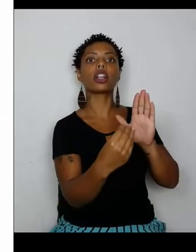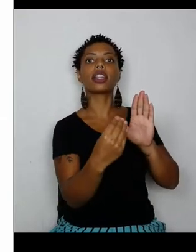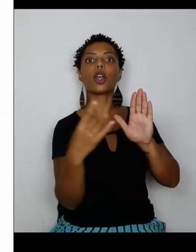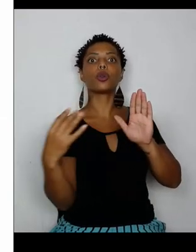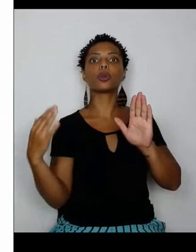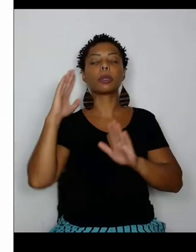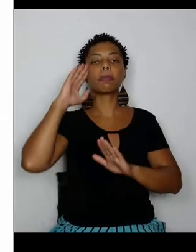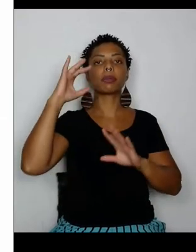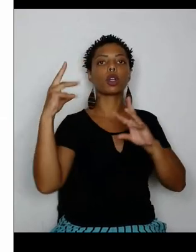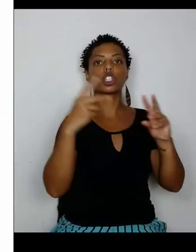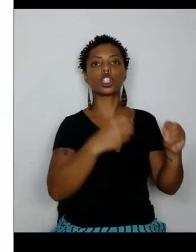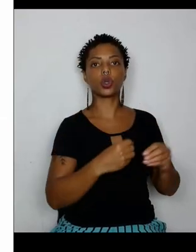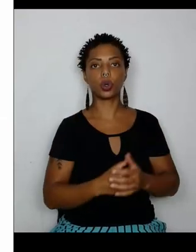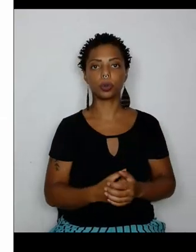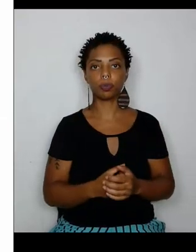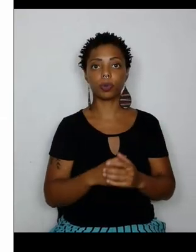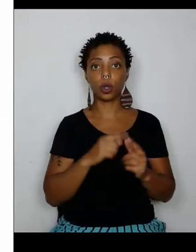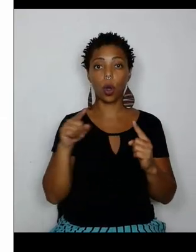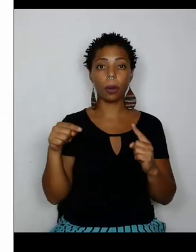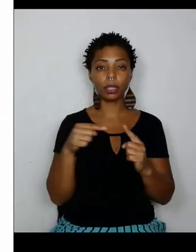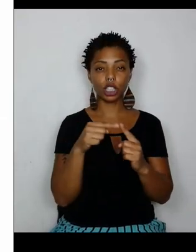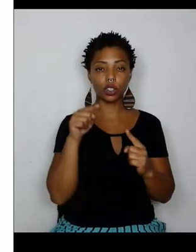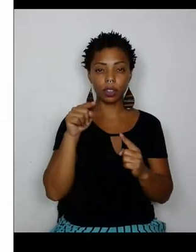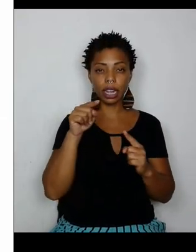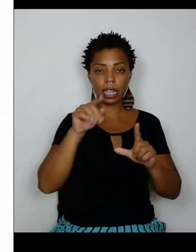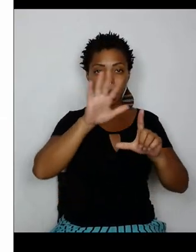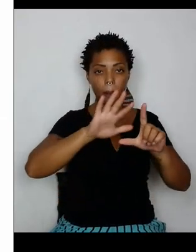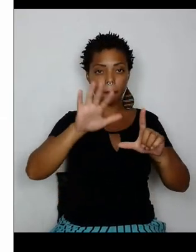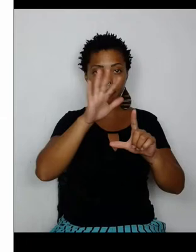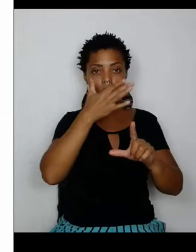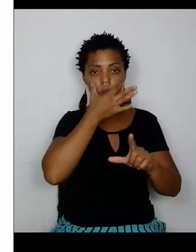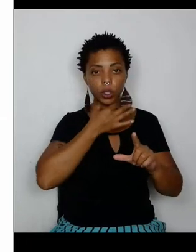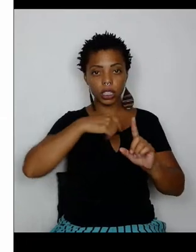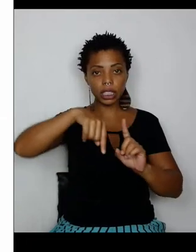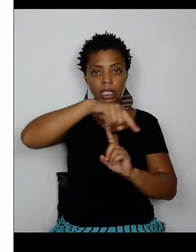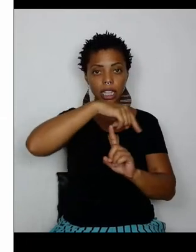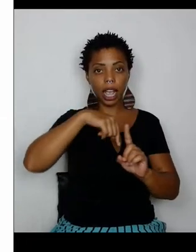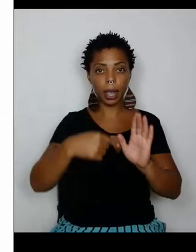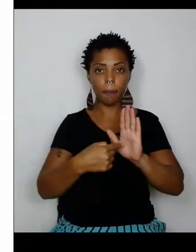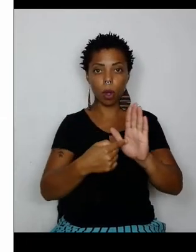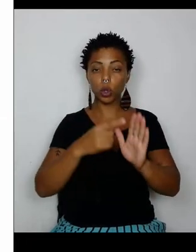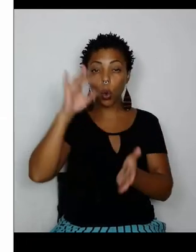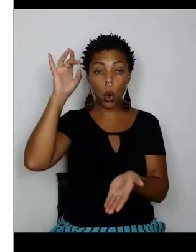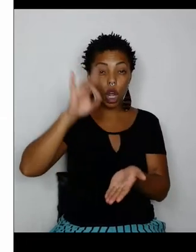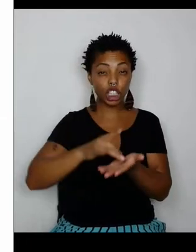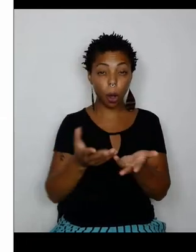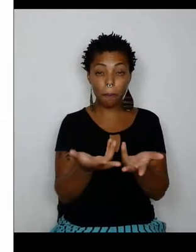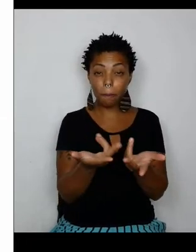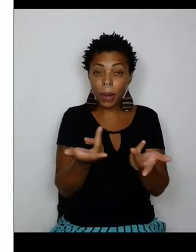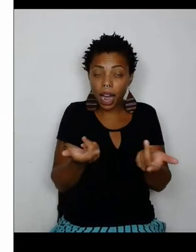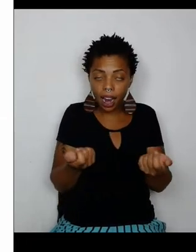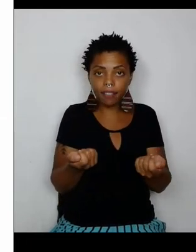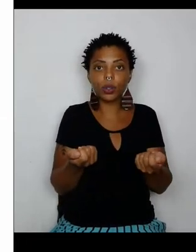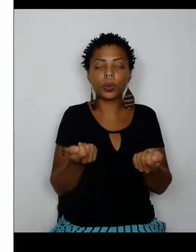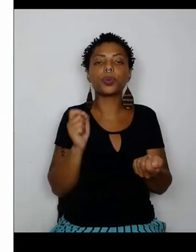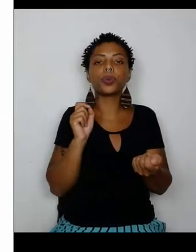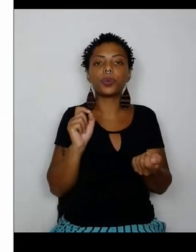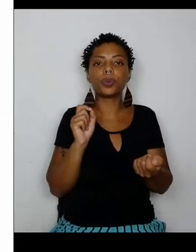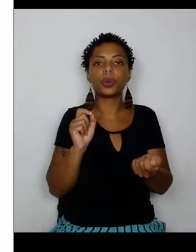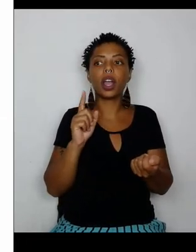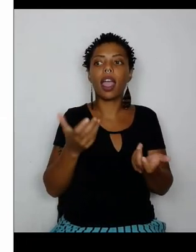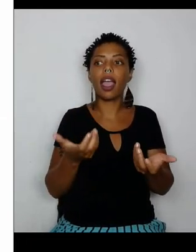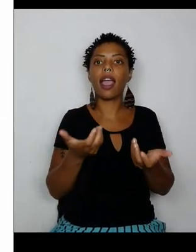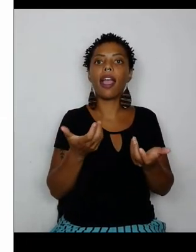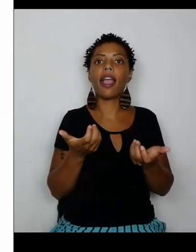images that replicated the original wonders image was to convey state of being in and